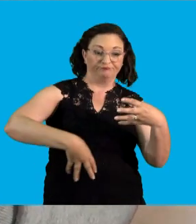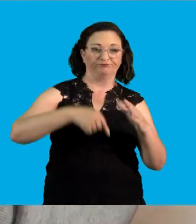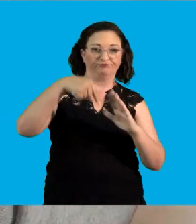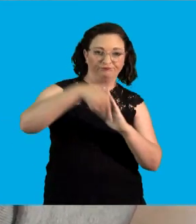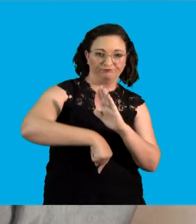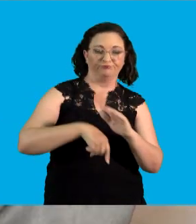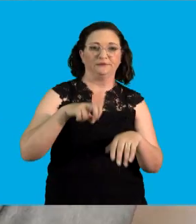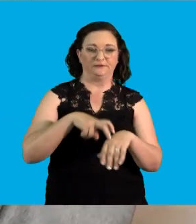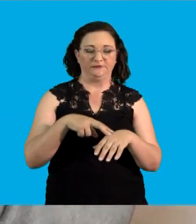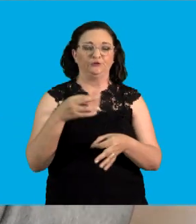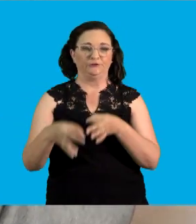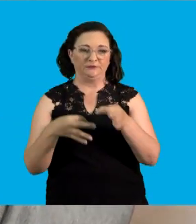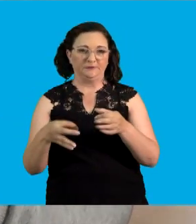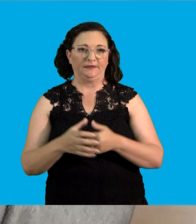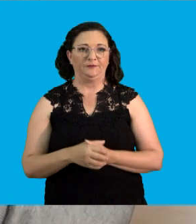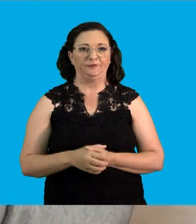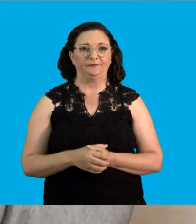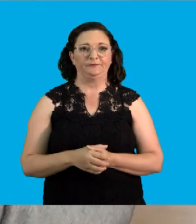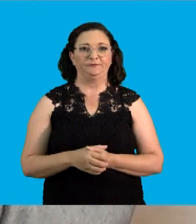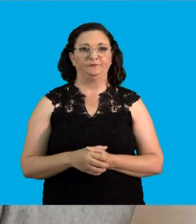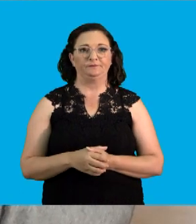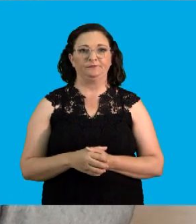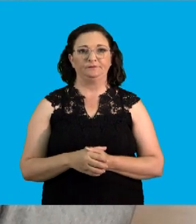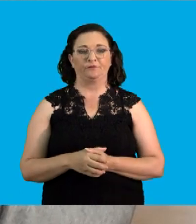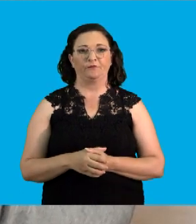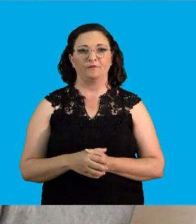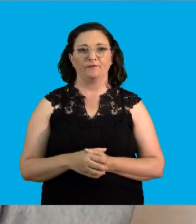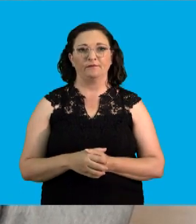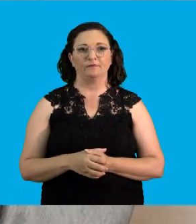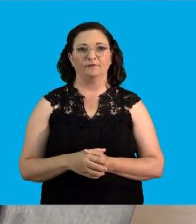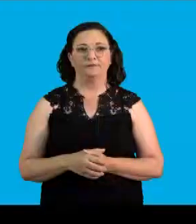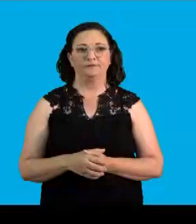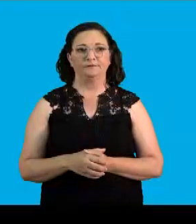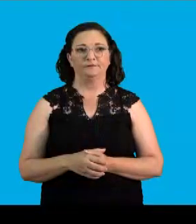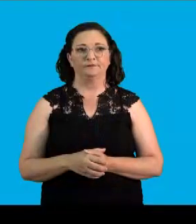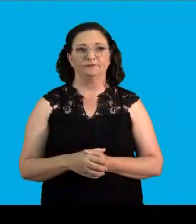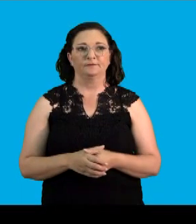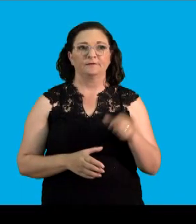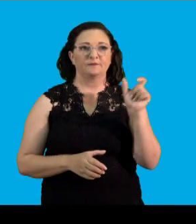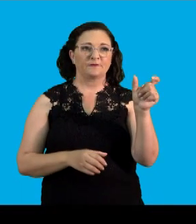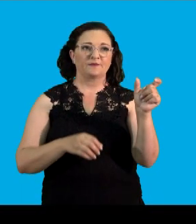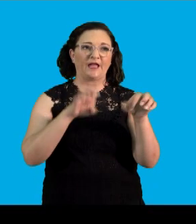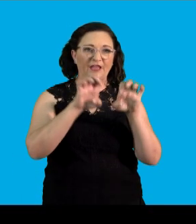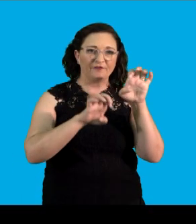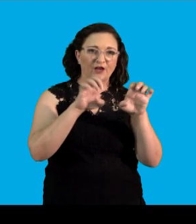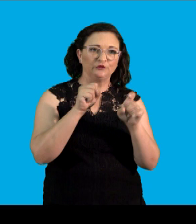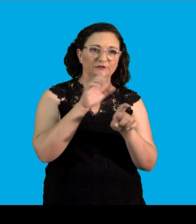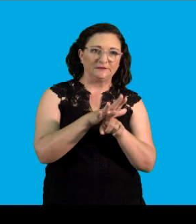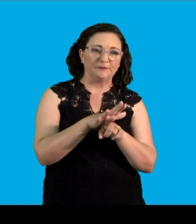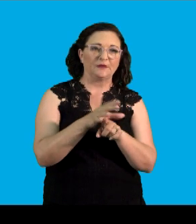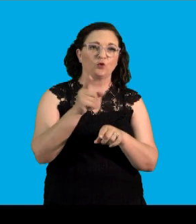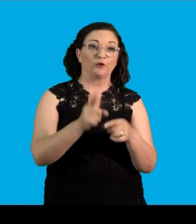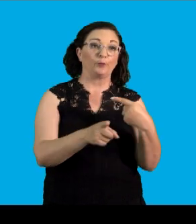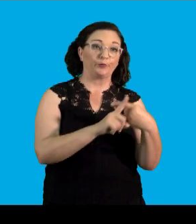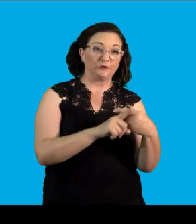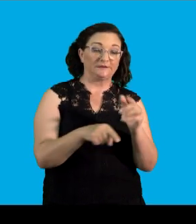elaborate, look at the mark allocation as well, because you have to explain a little bit further. When they say evaluate the impact, you